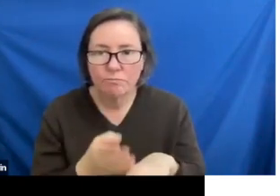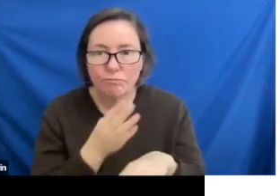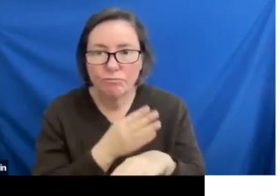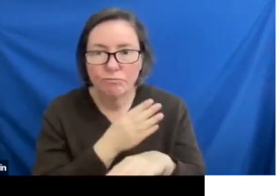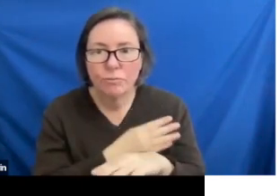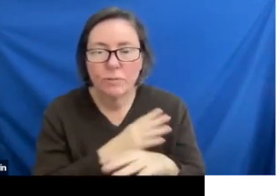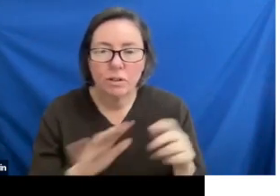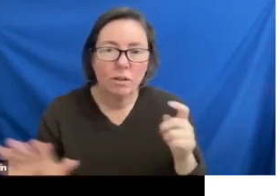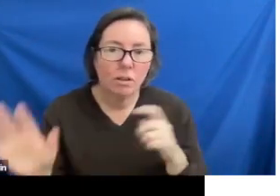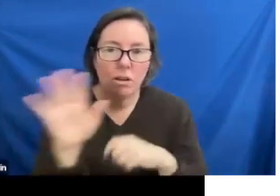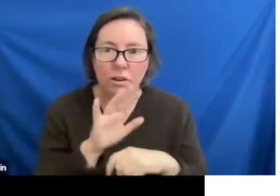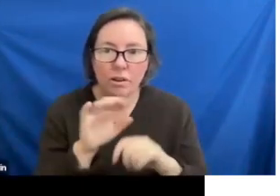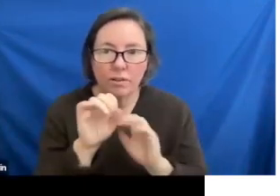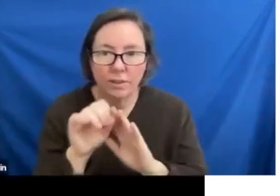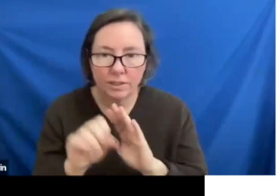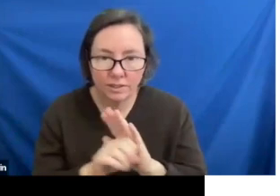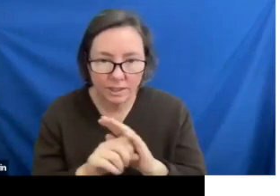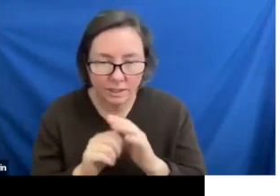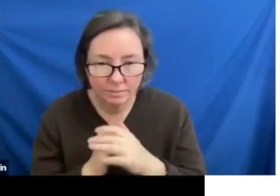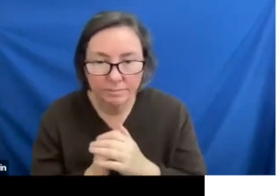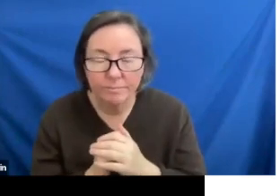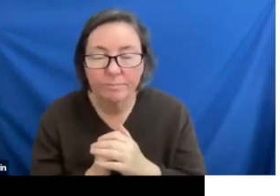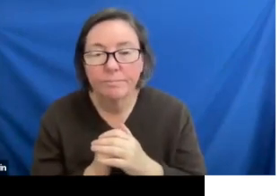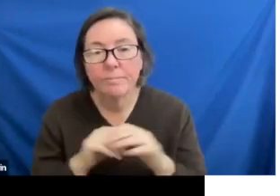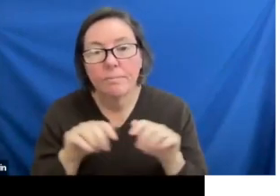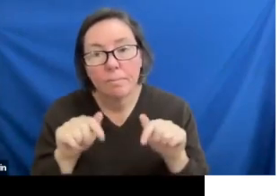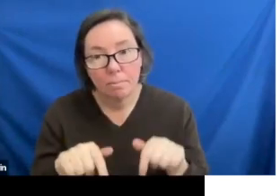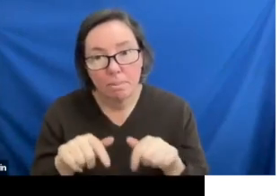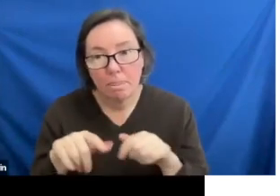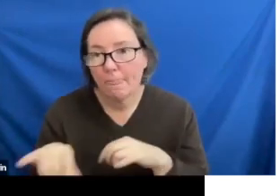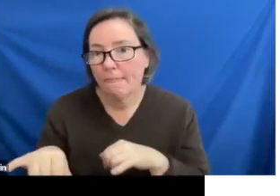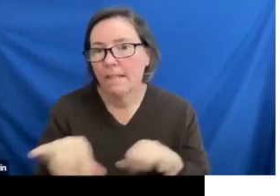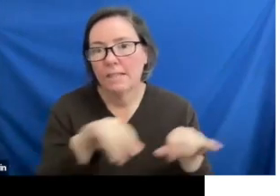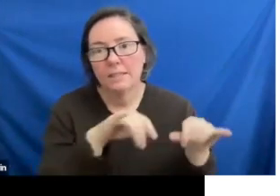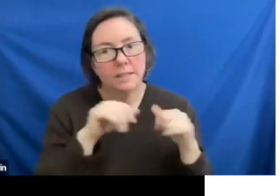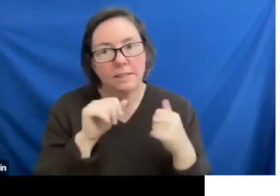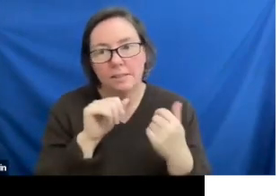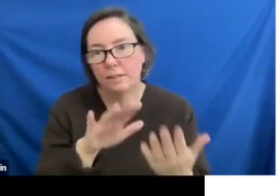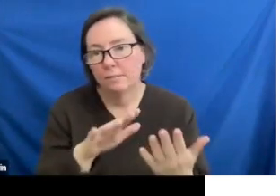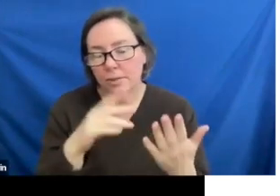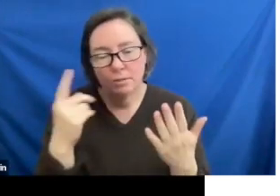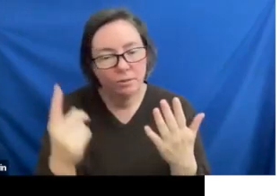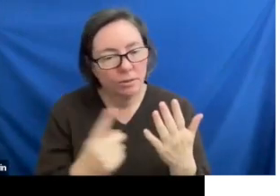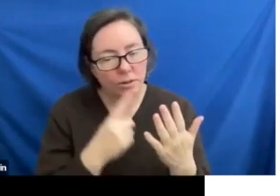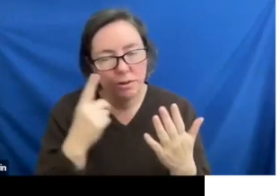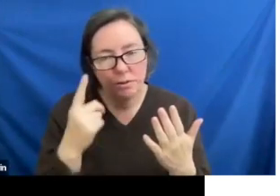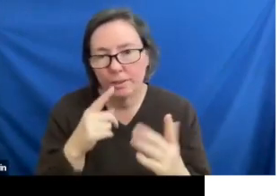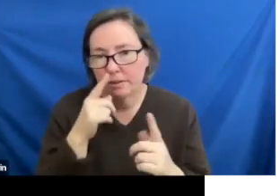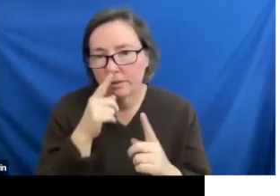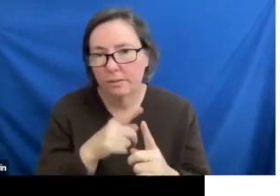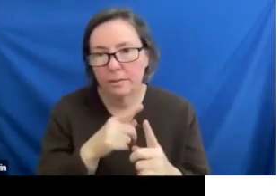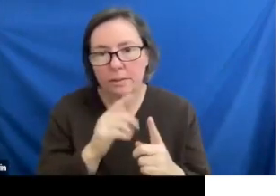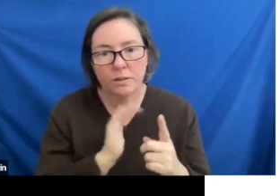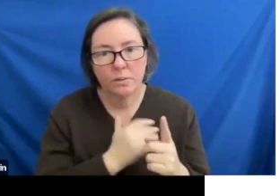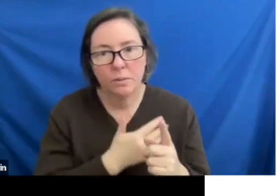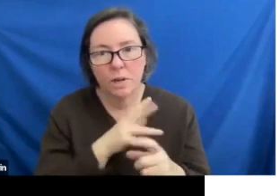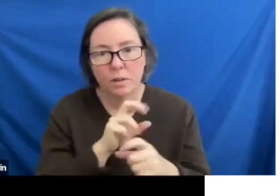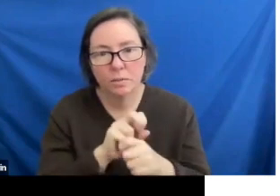across the Commonwealth. And this is a consistent approach that we take to the work that we